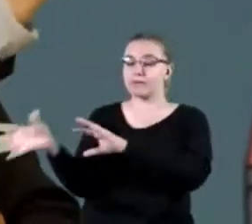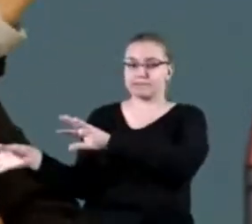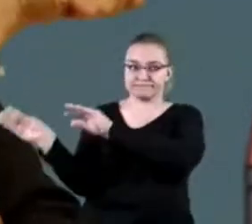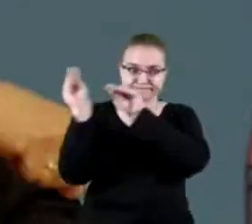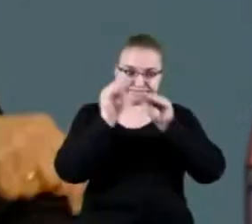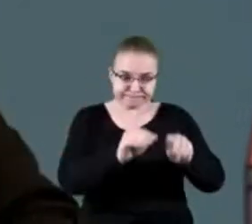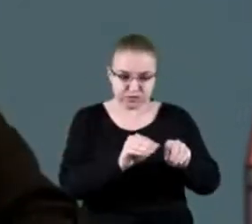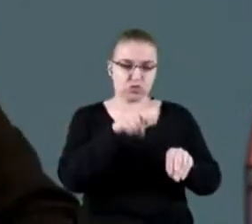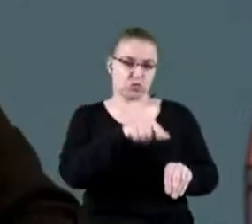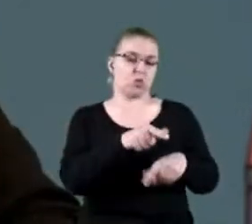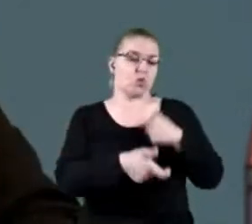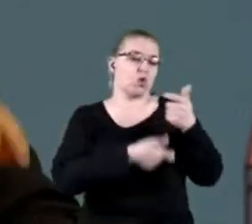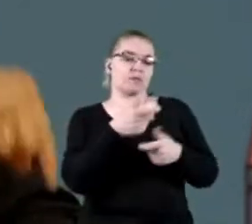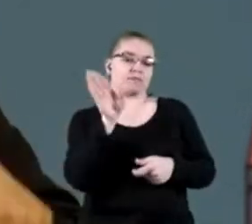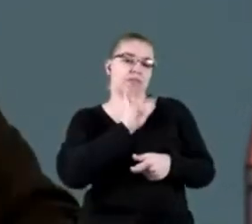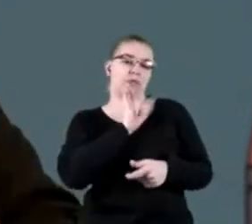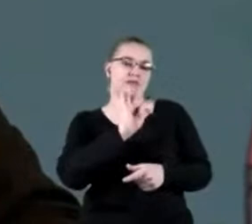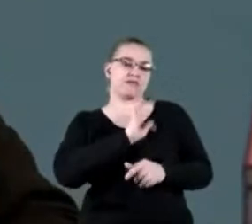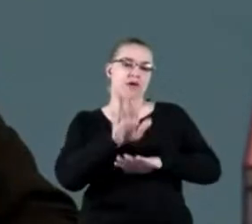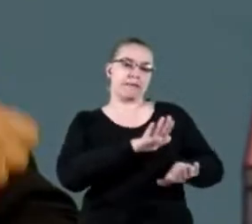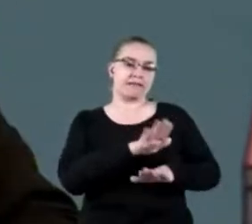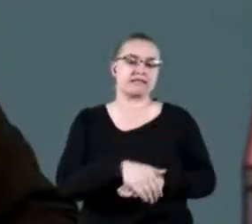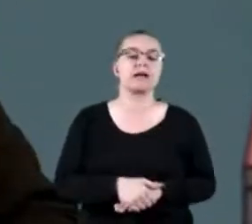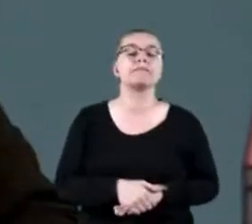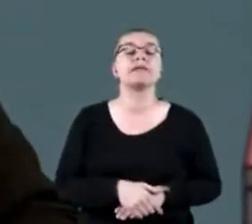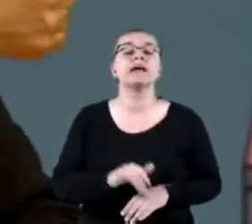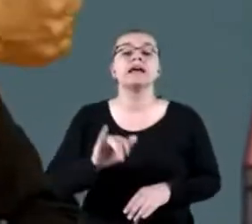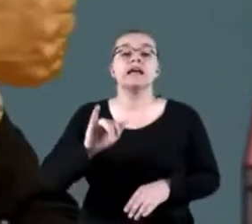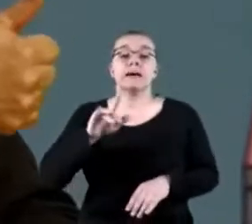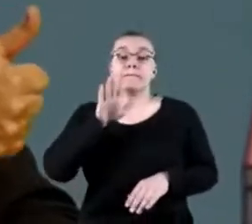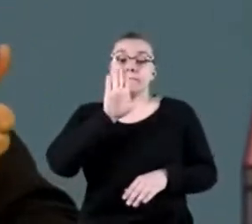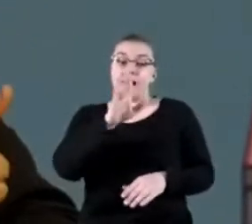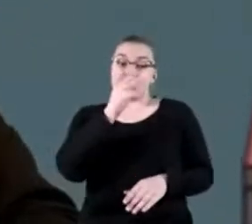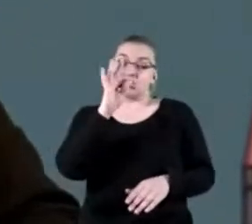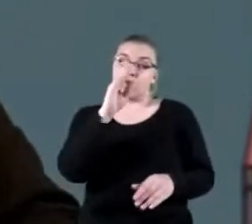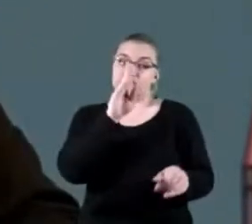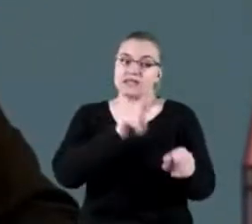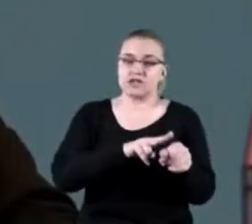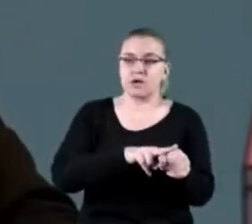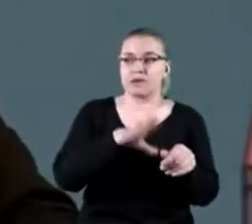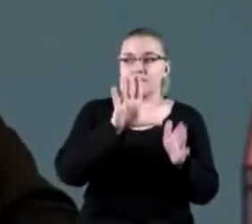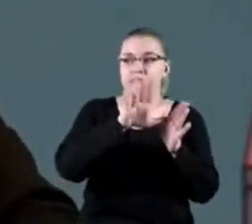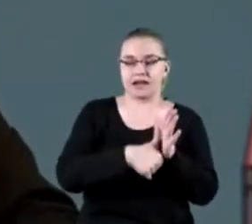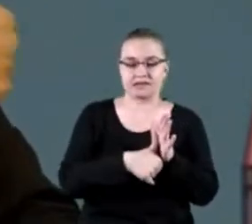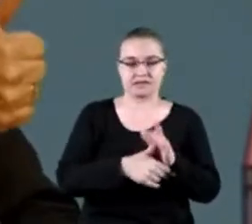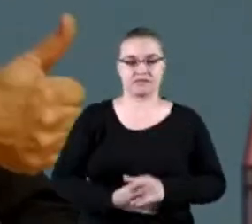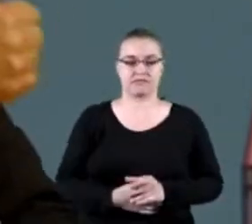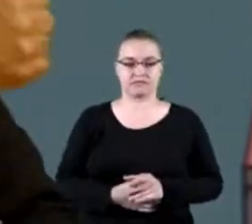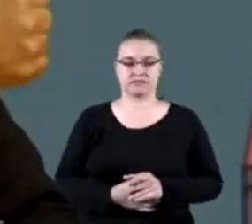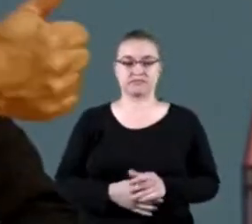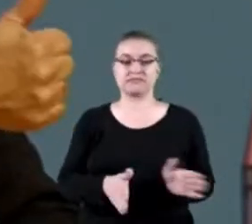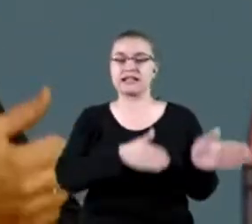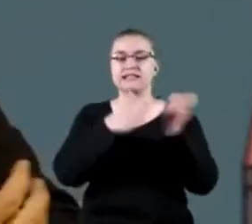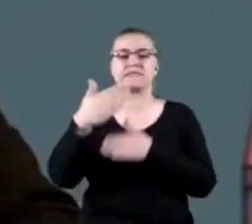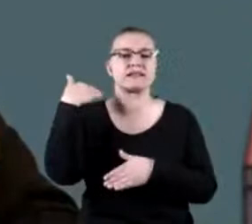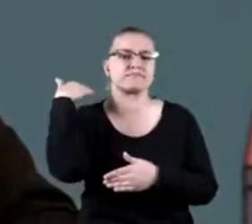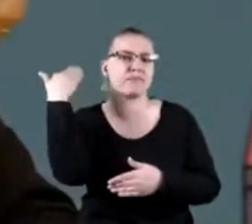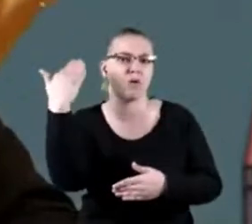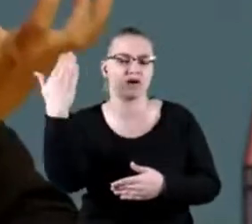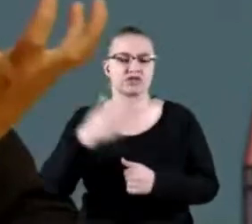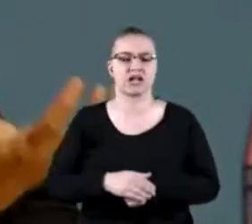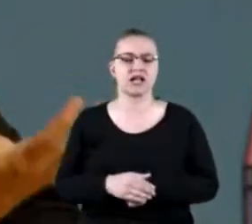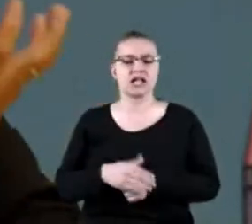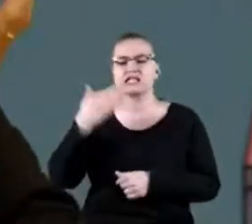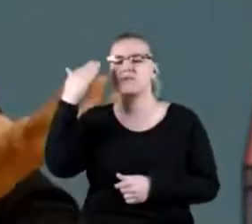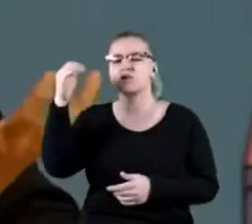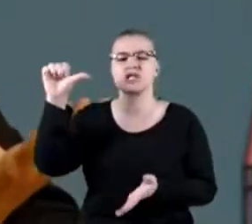Because you have big resources in your countries, in your cities. The first resource is the community. The community is at the center, but they are